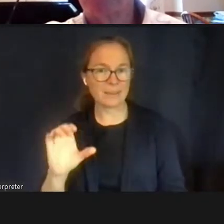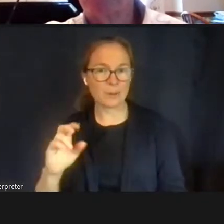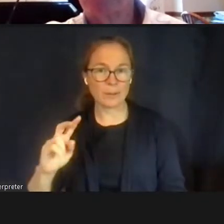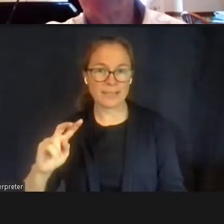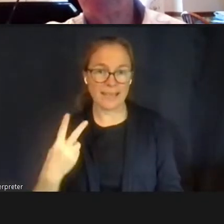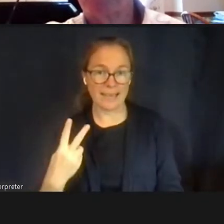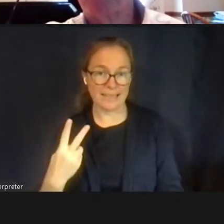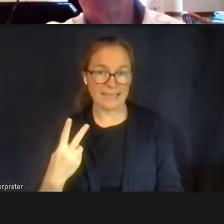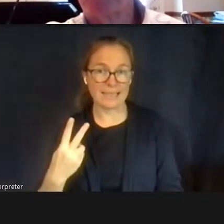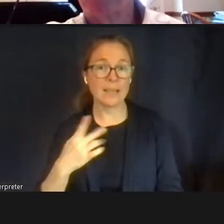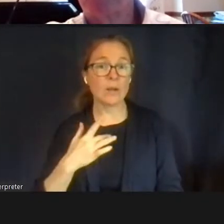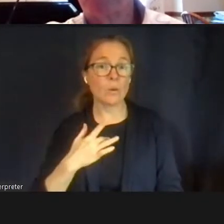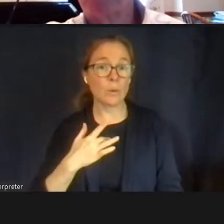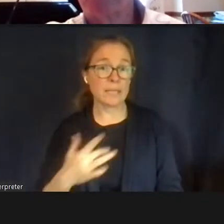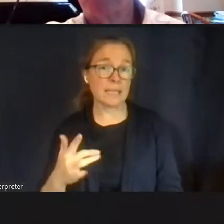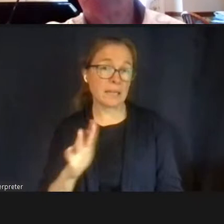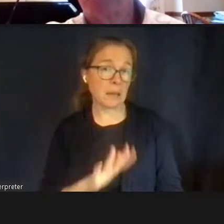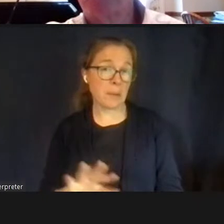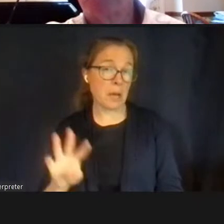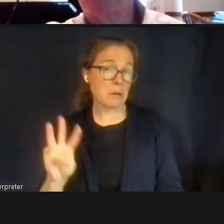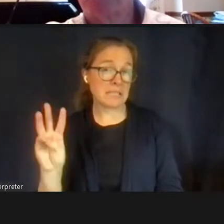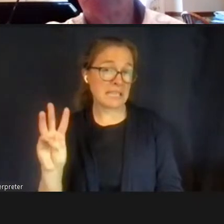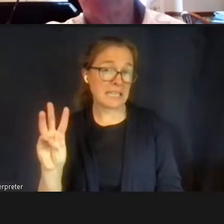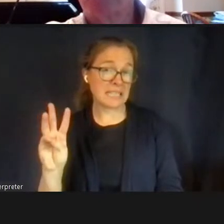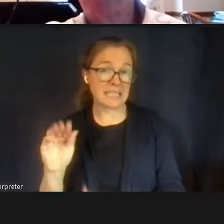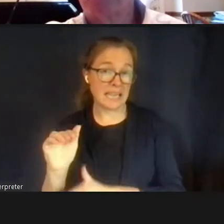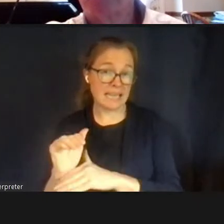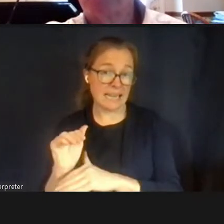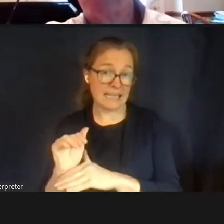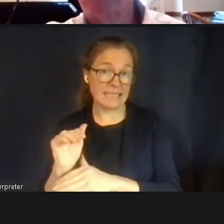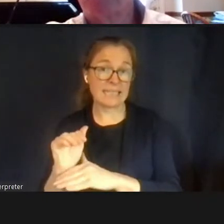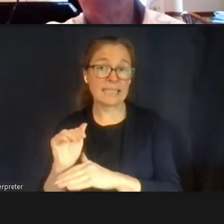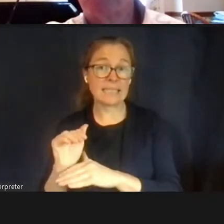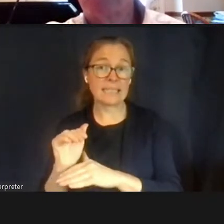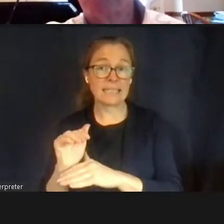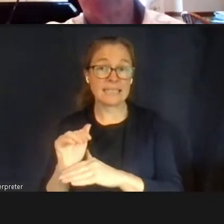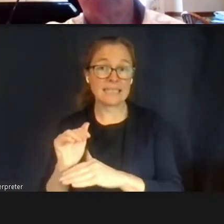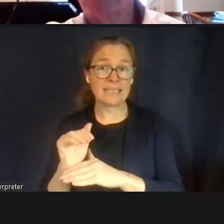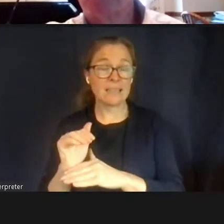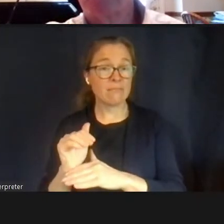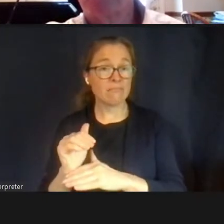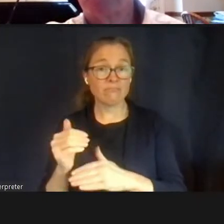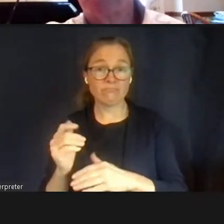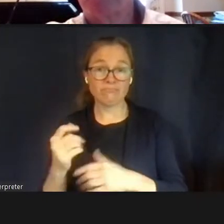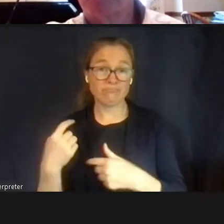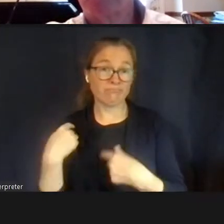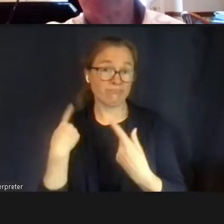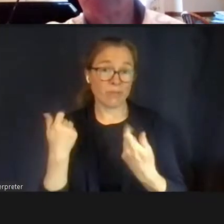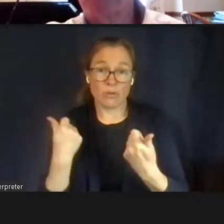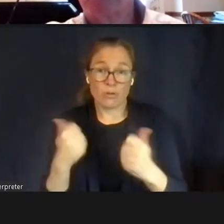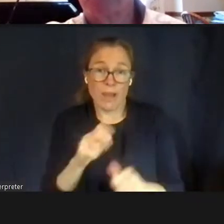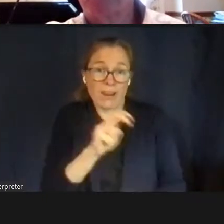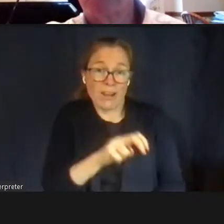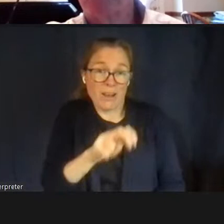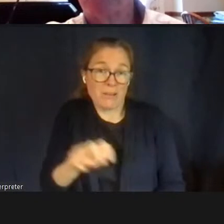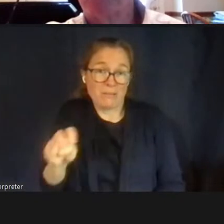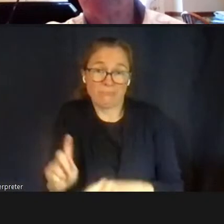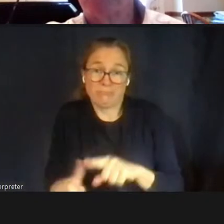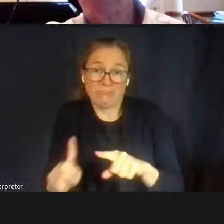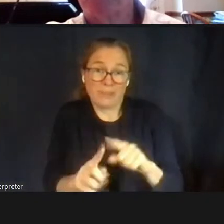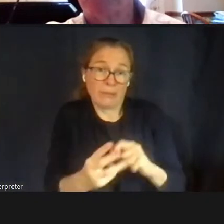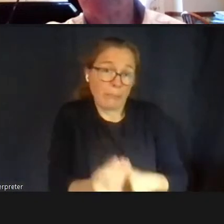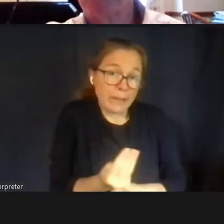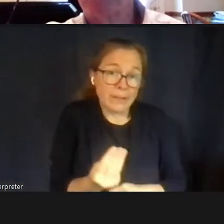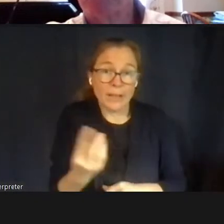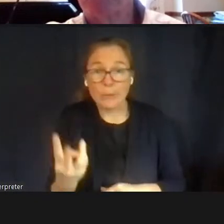usually hold it at about 6 p.m. We have tried different days of the week through this